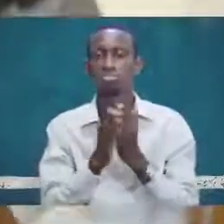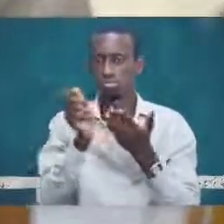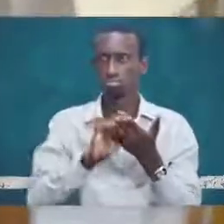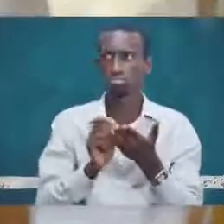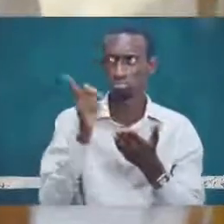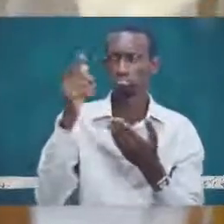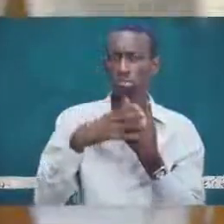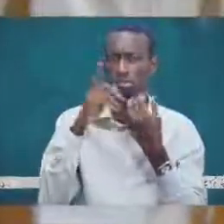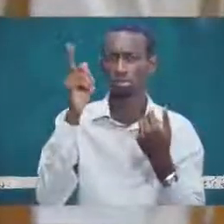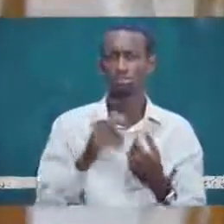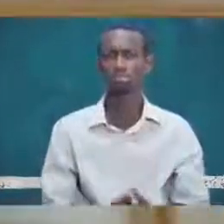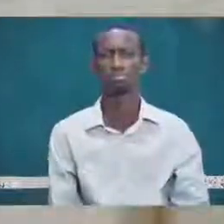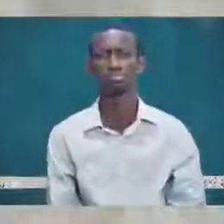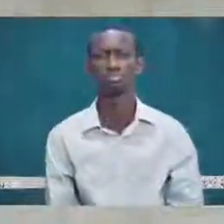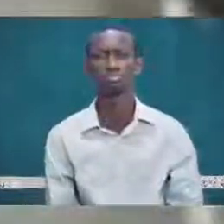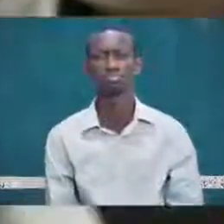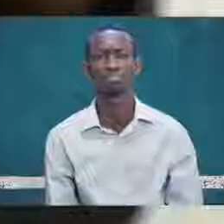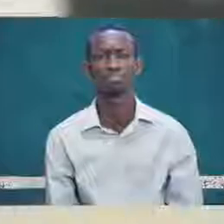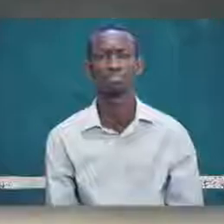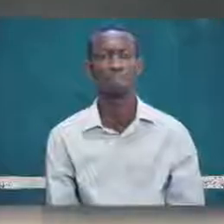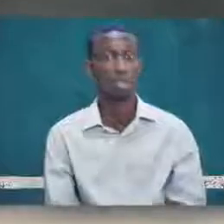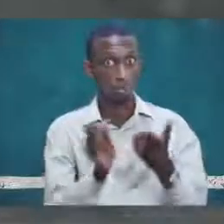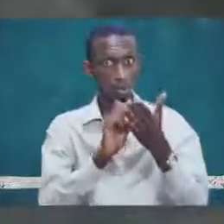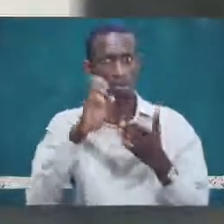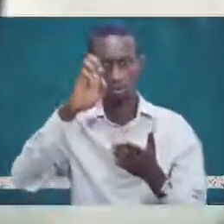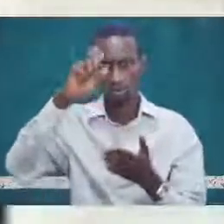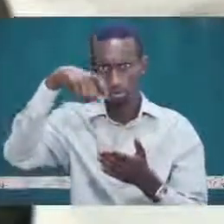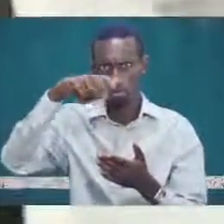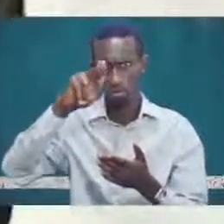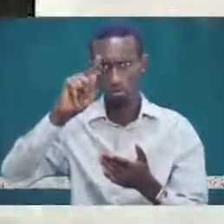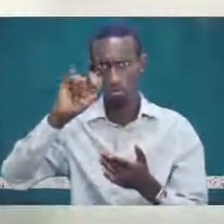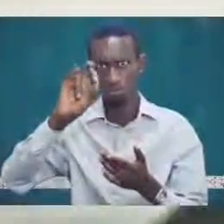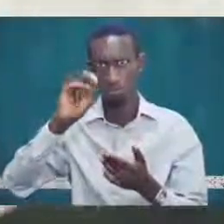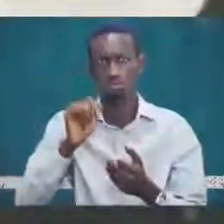equation that will take place. So you have the